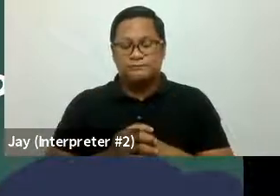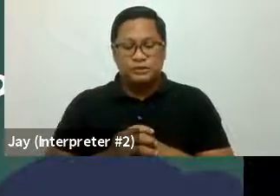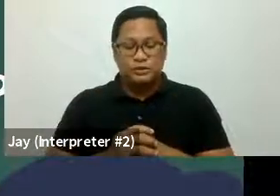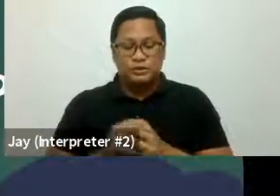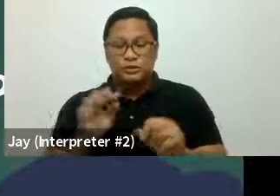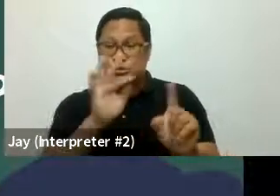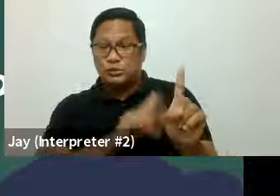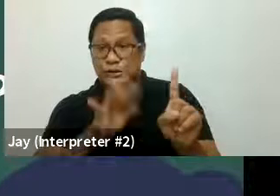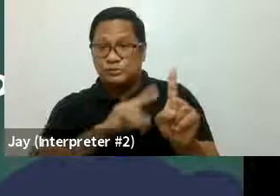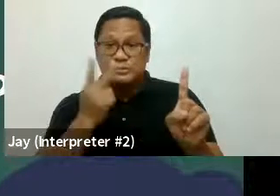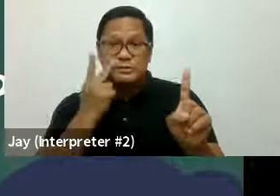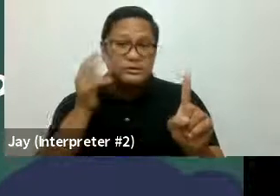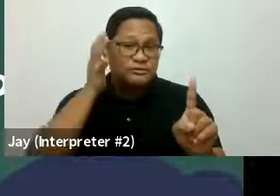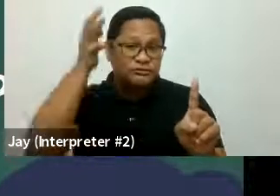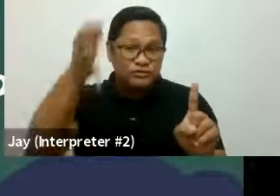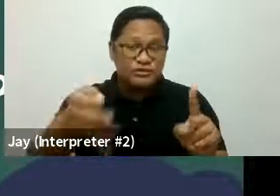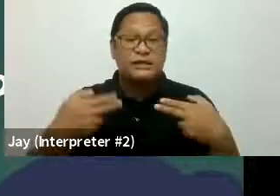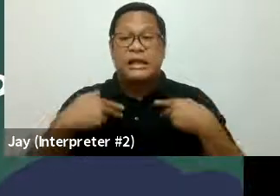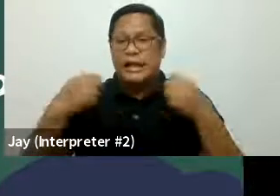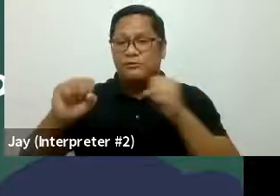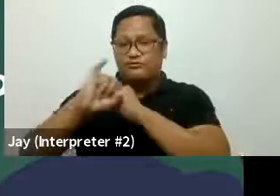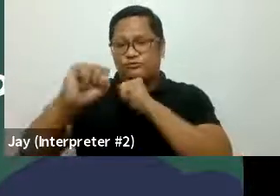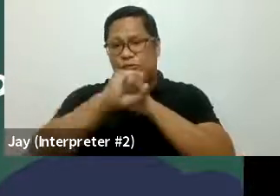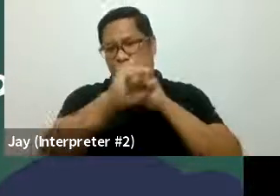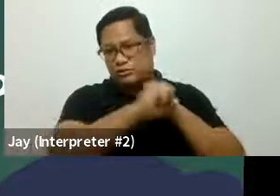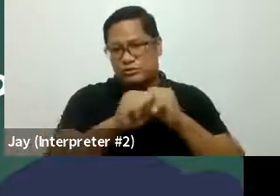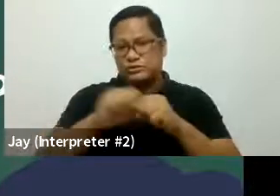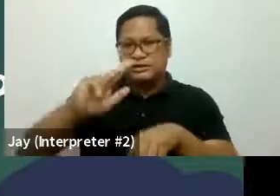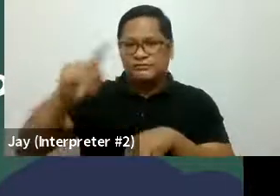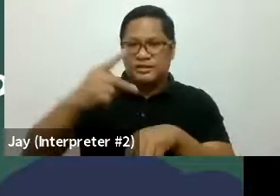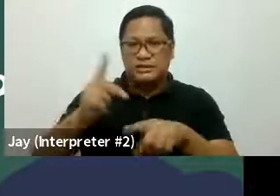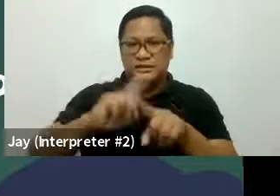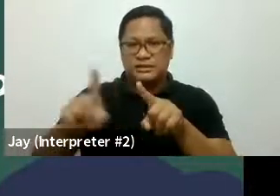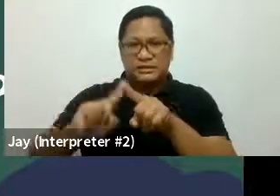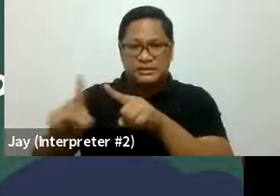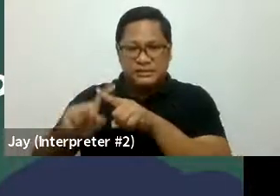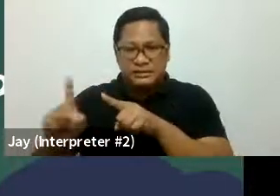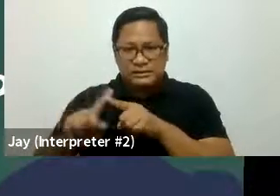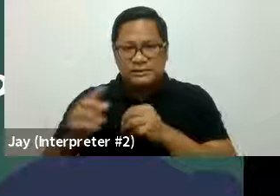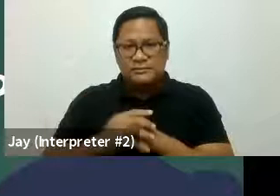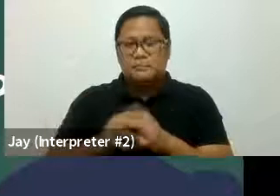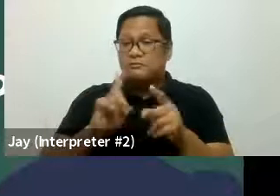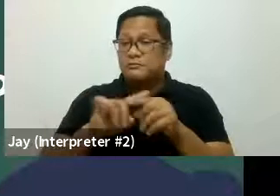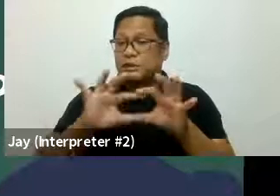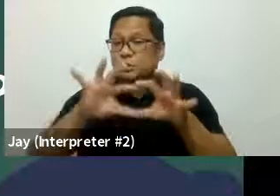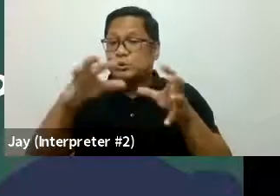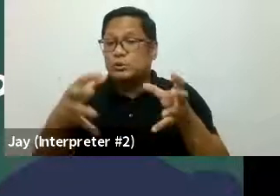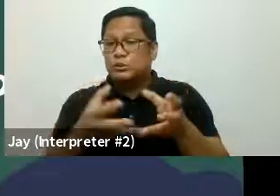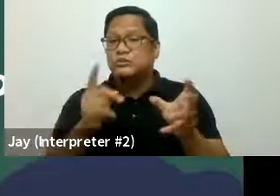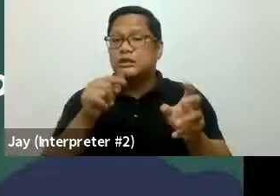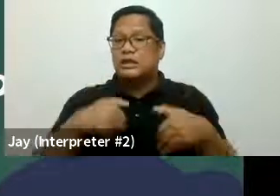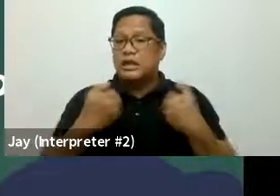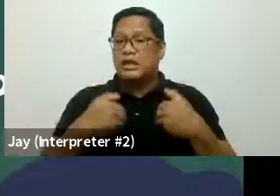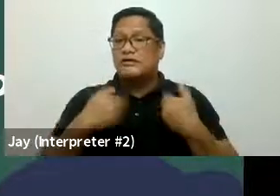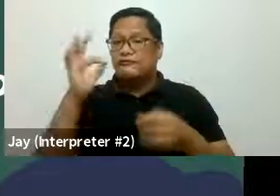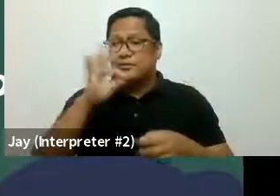at the future of health promotion in the Philippines in three lenses, but basically encapsulated by a young Filipino